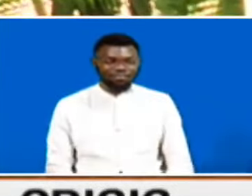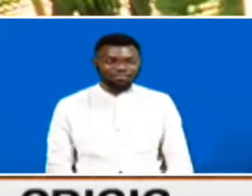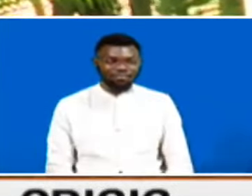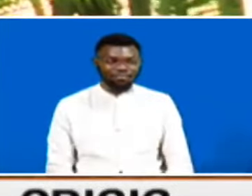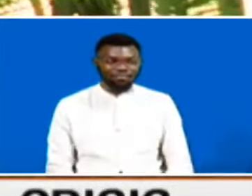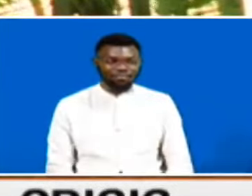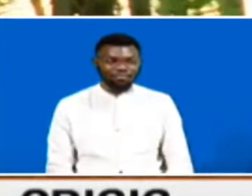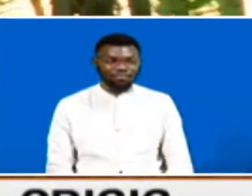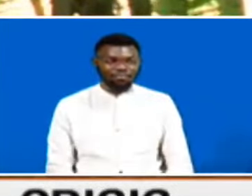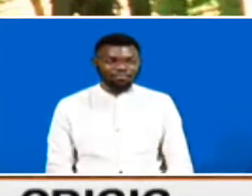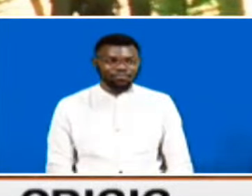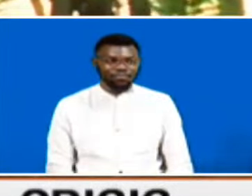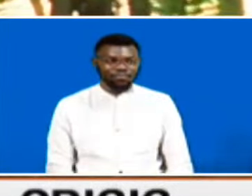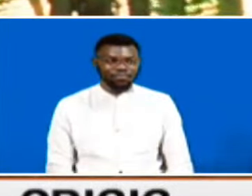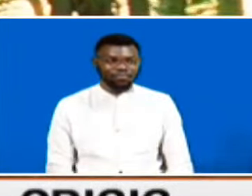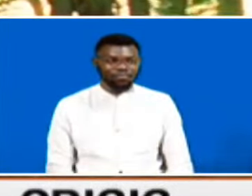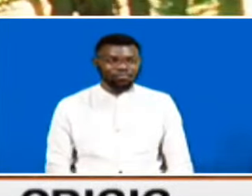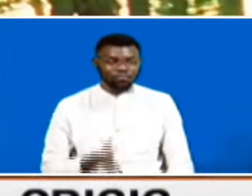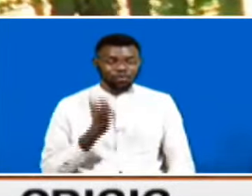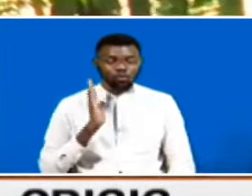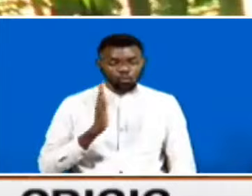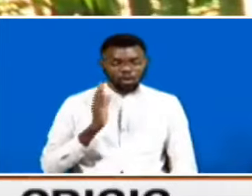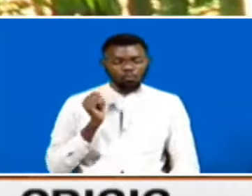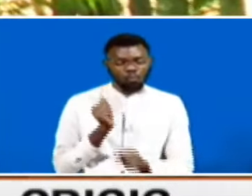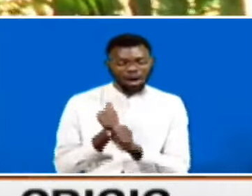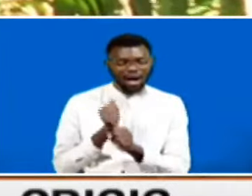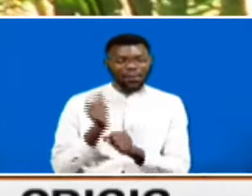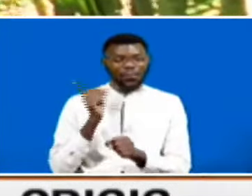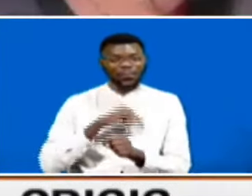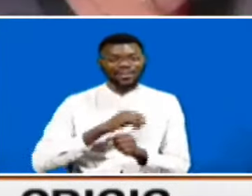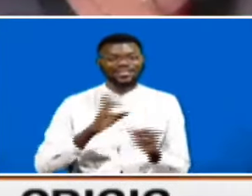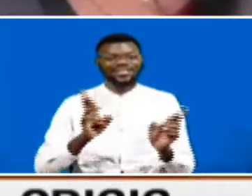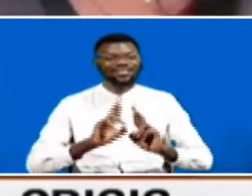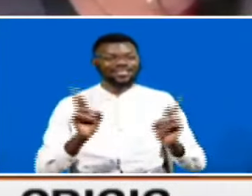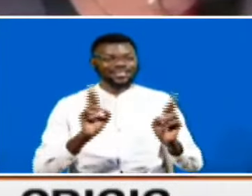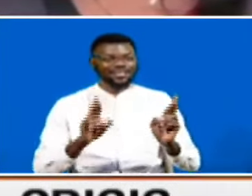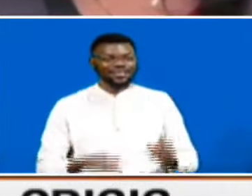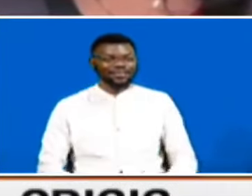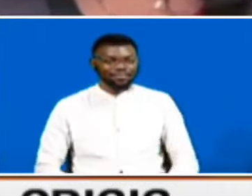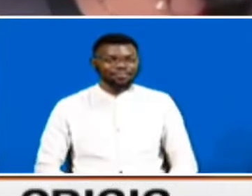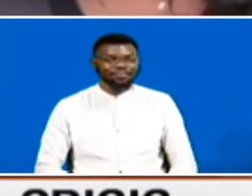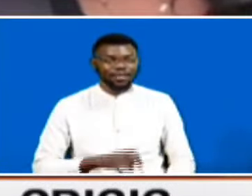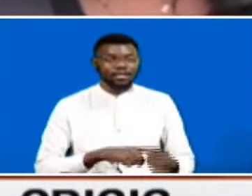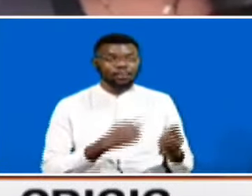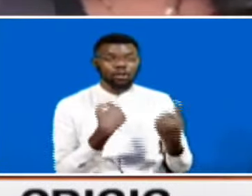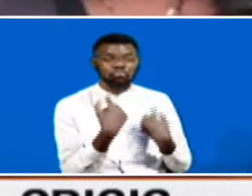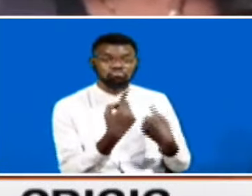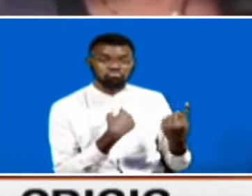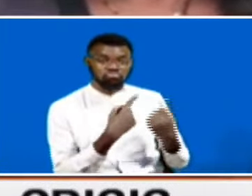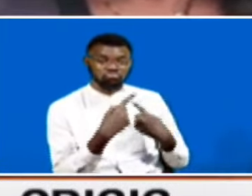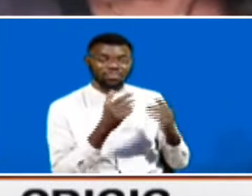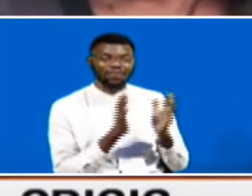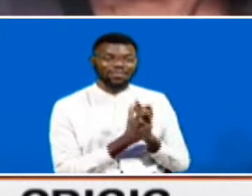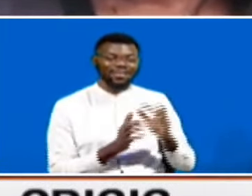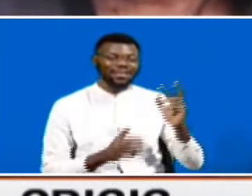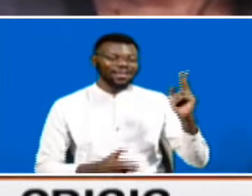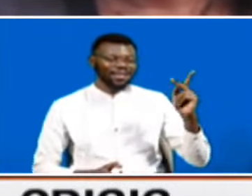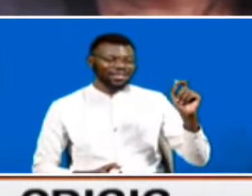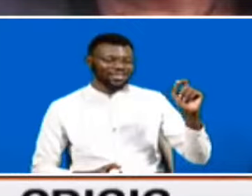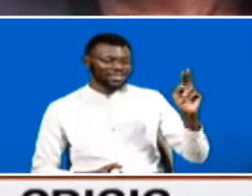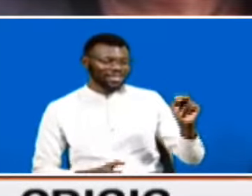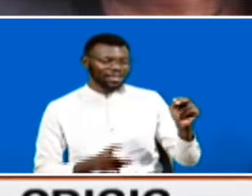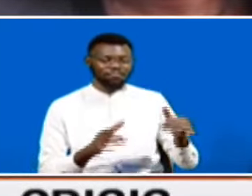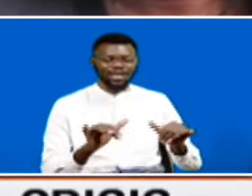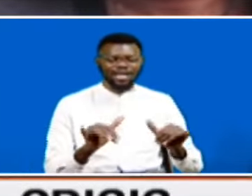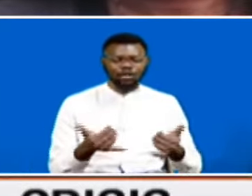If they choose to, we will finish our work. We are ready to finish our work. Speaking to KTN News, the panel's chairperson, Dr. Nelson